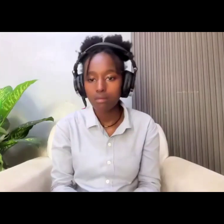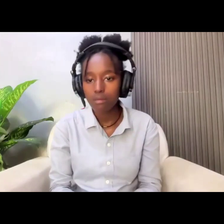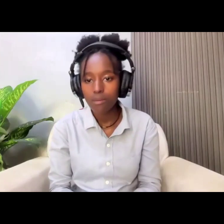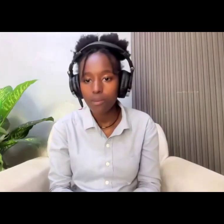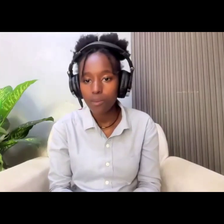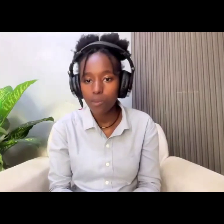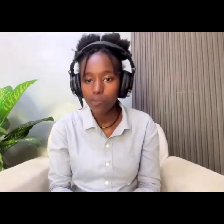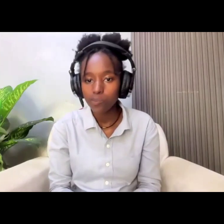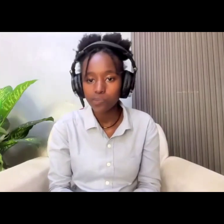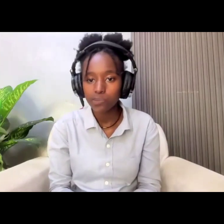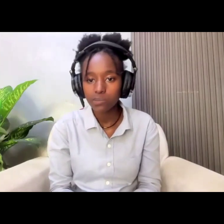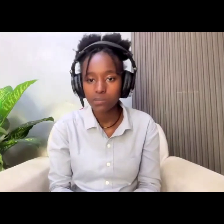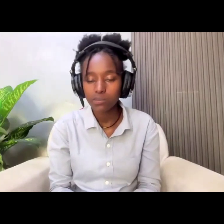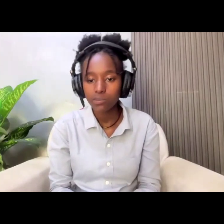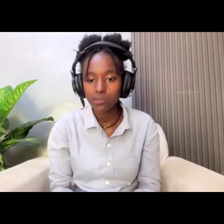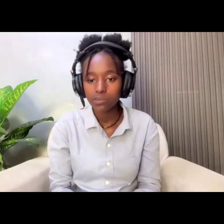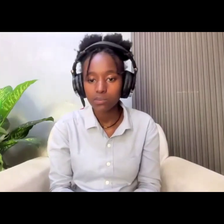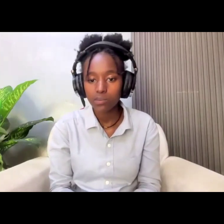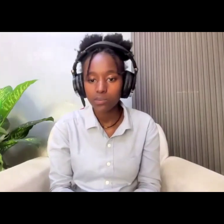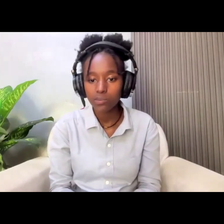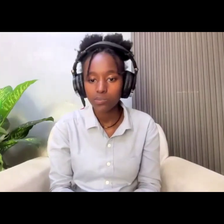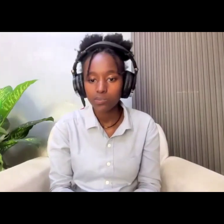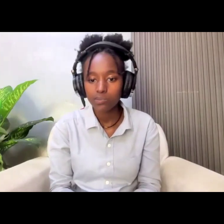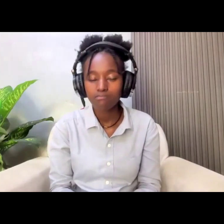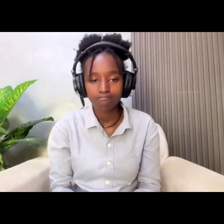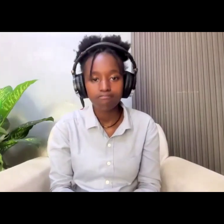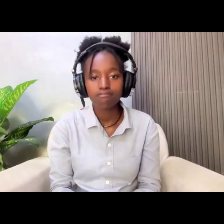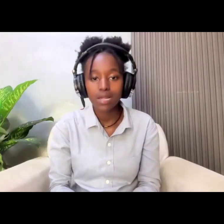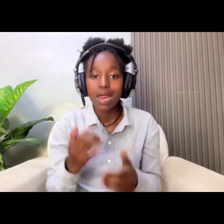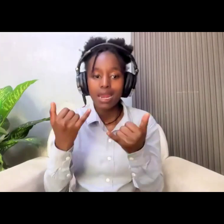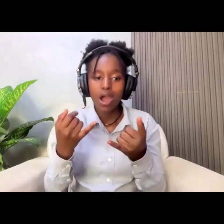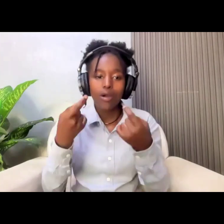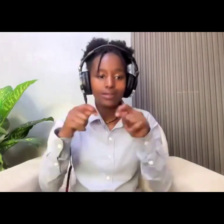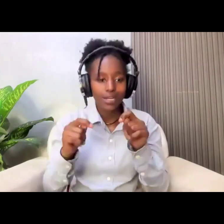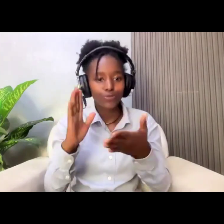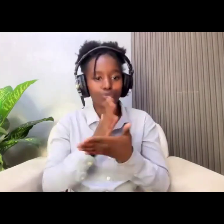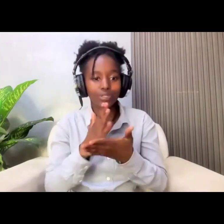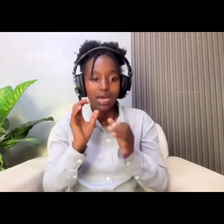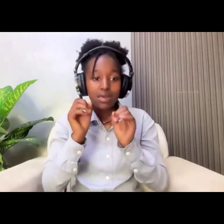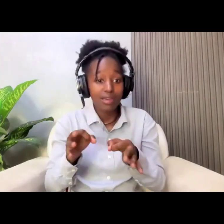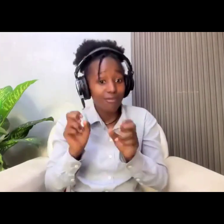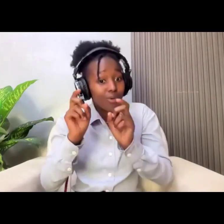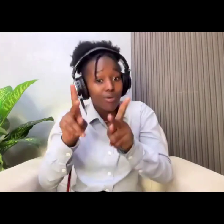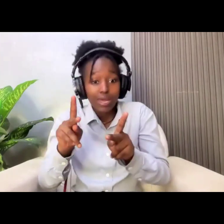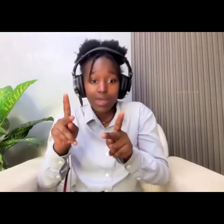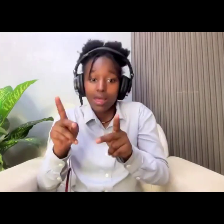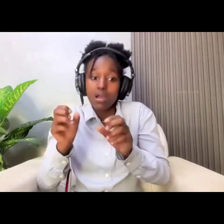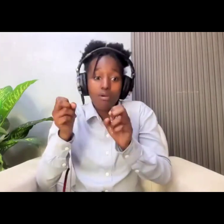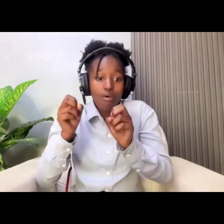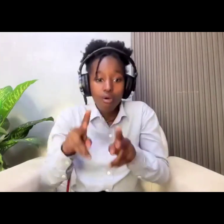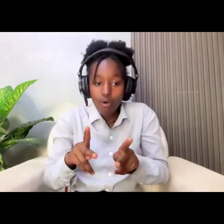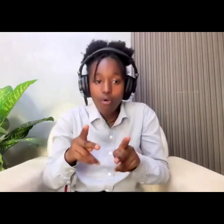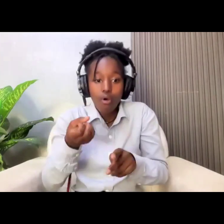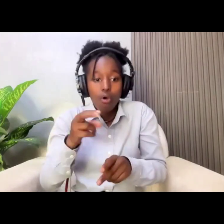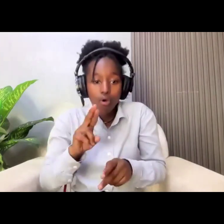got it here, but you'll have to tell me if it's coming up. I don't know how it works with the sound, I'm